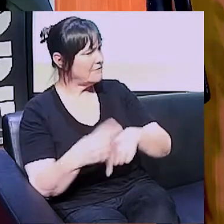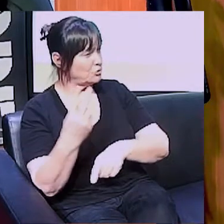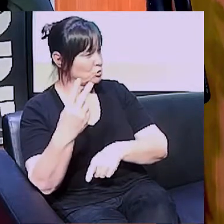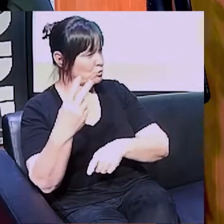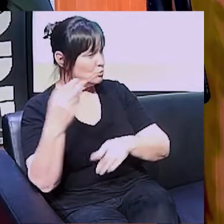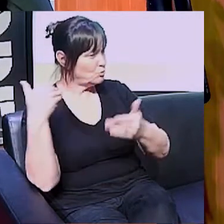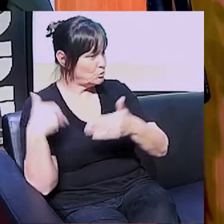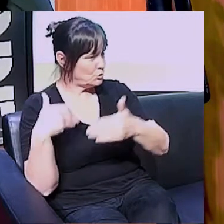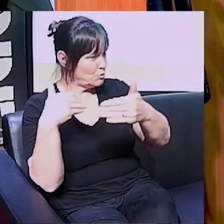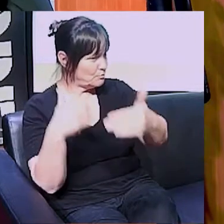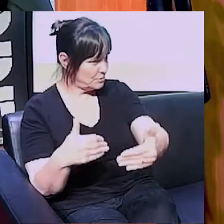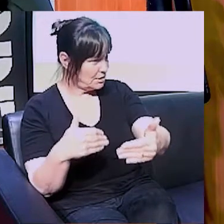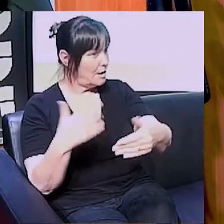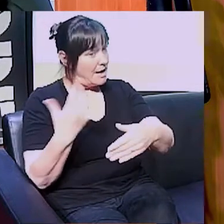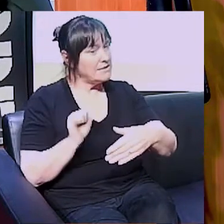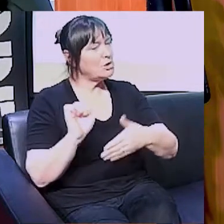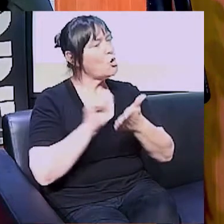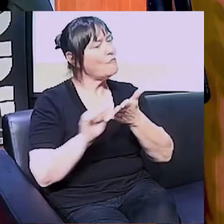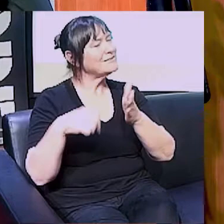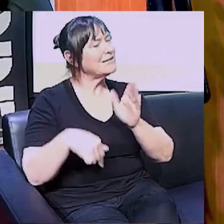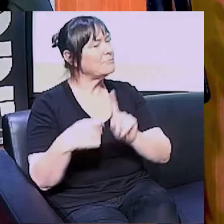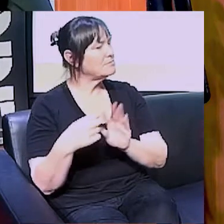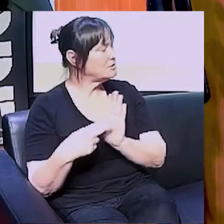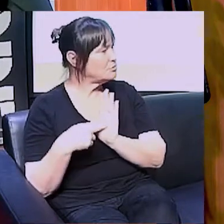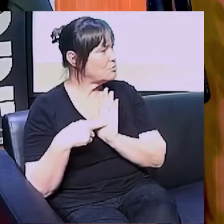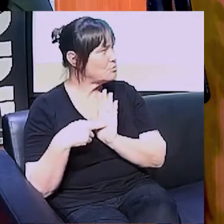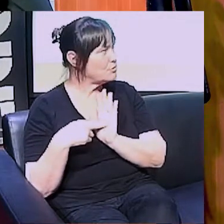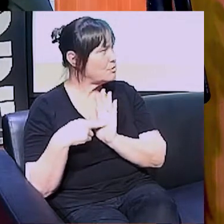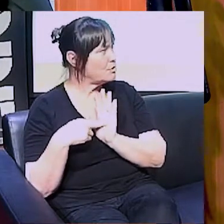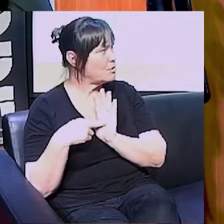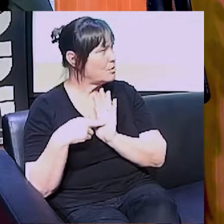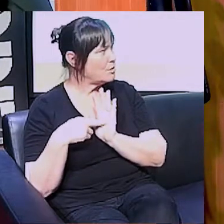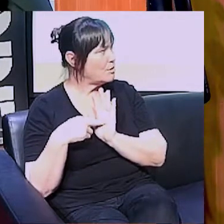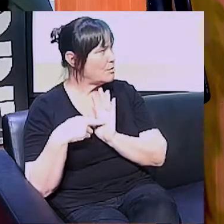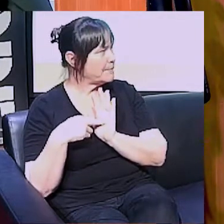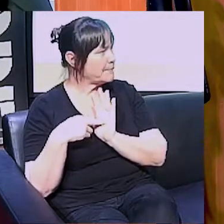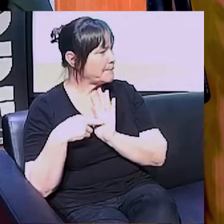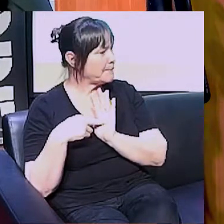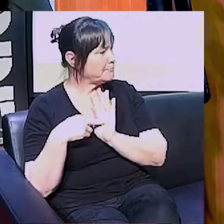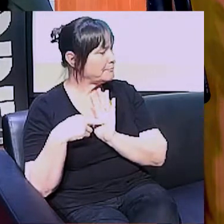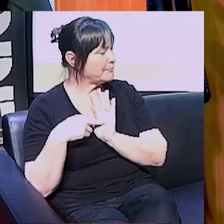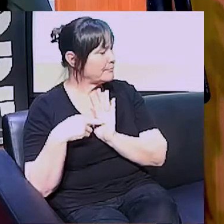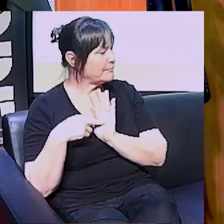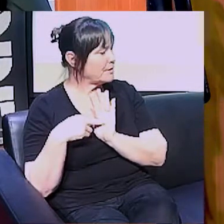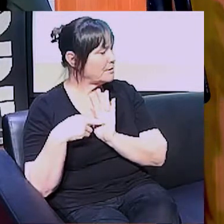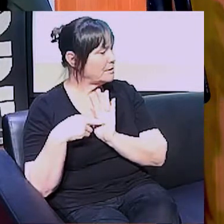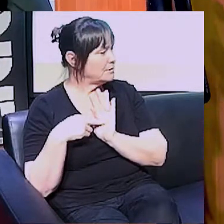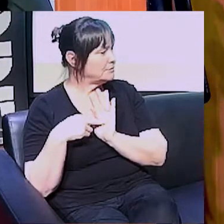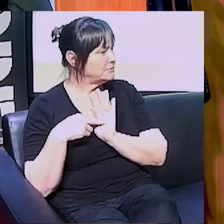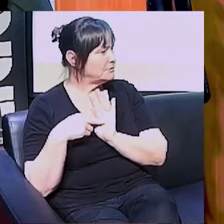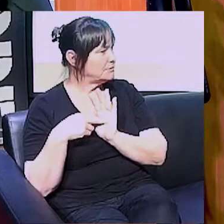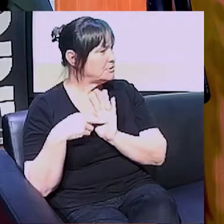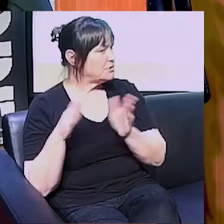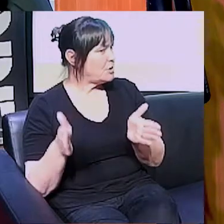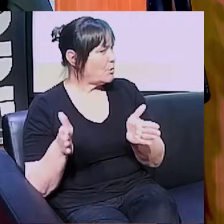a list candidate, but with an office in Palmerston North. Obviously, Ian Lee's Galloway not standing again. There's the thought that maybe the doors have been thrown wide